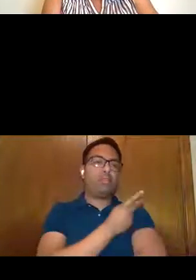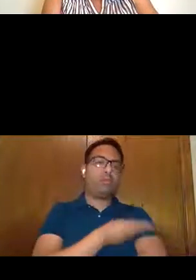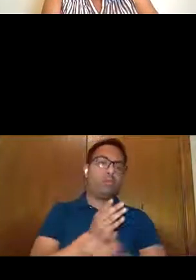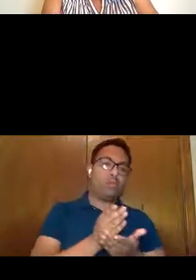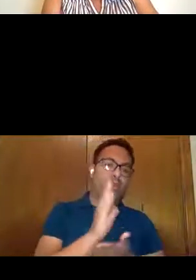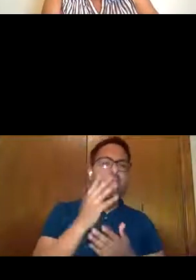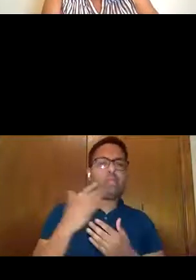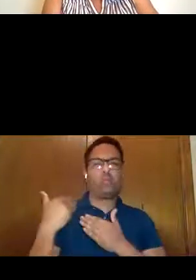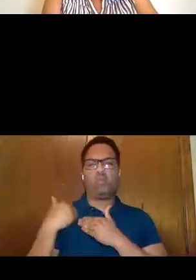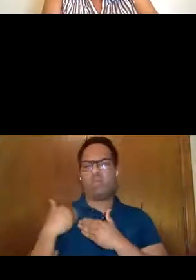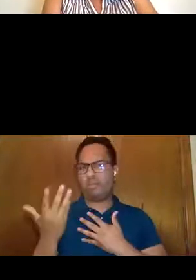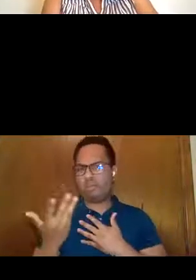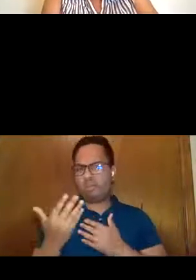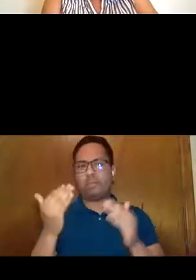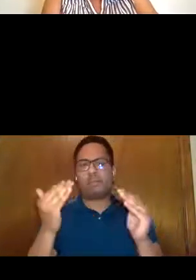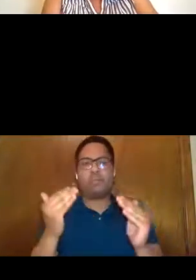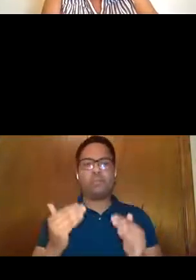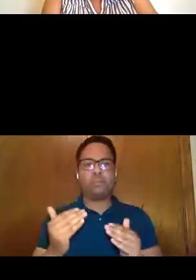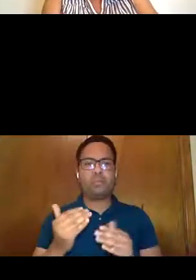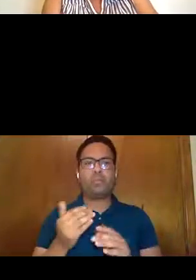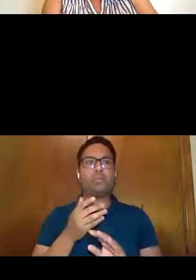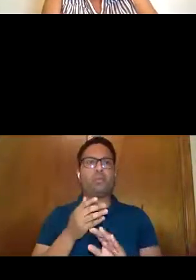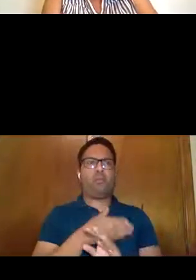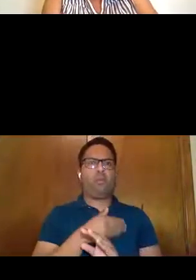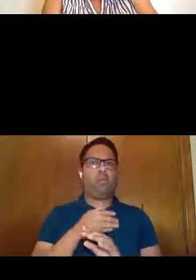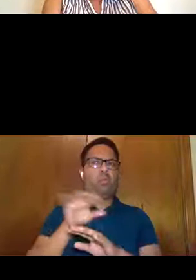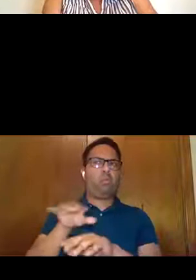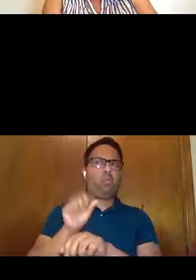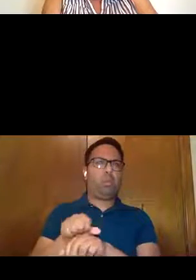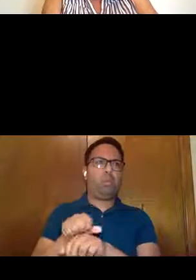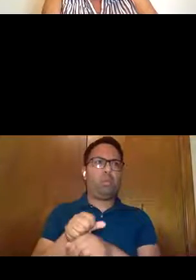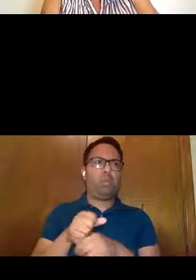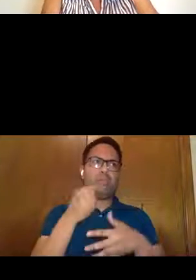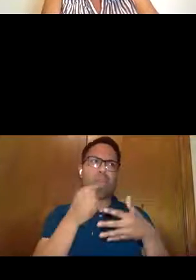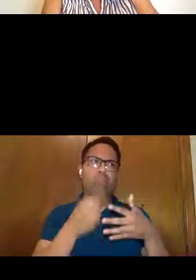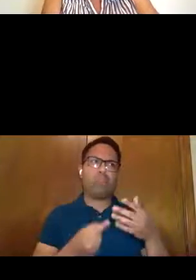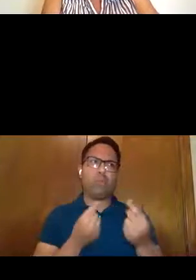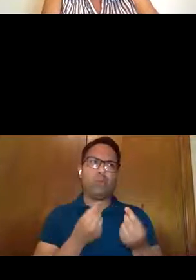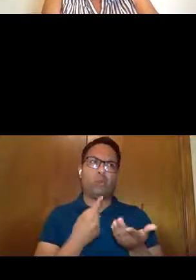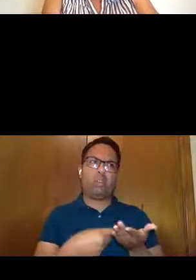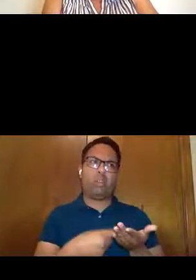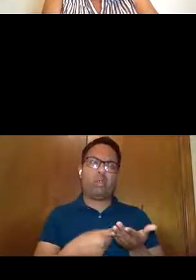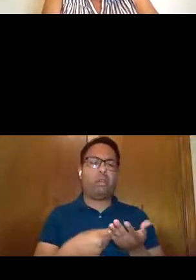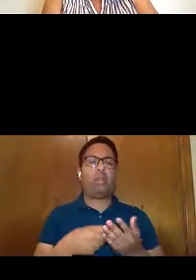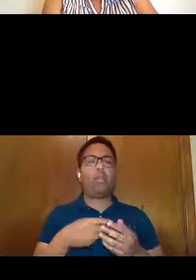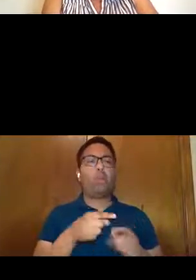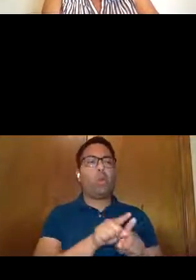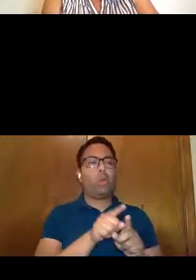the visit, lots of different things that we're going to go through and make sure that we cover, as well as during the